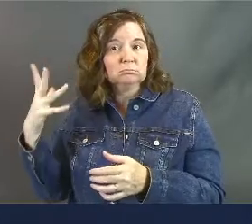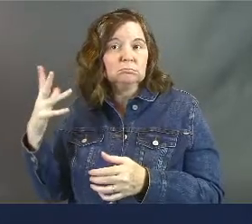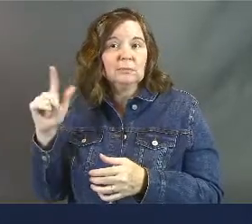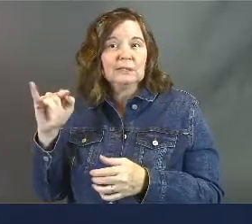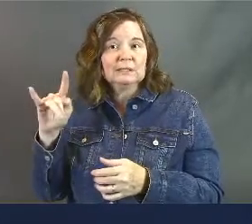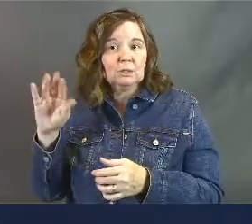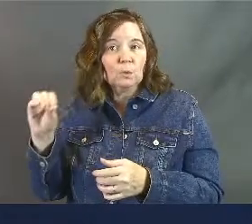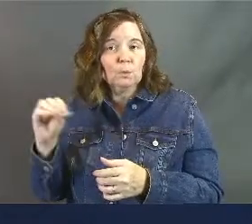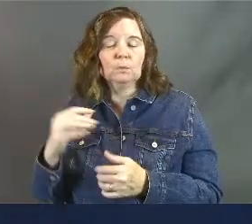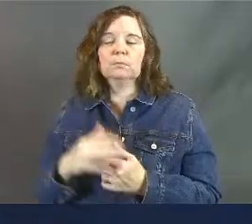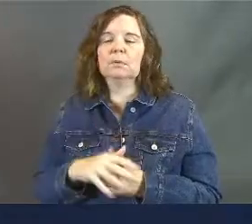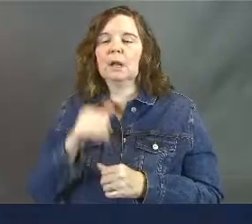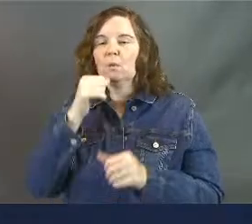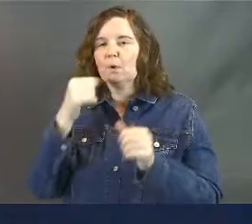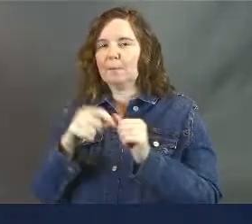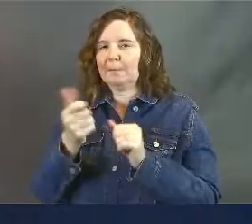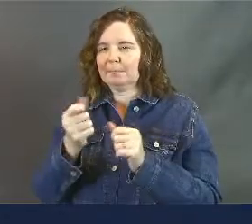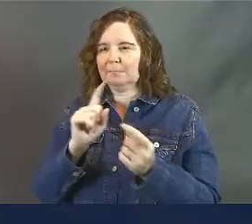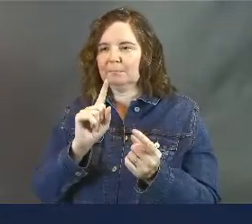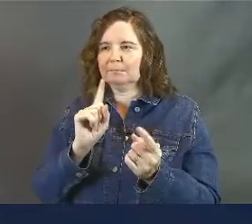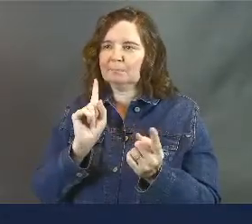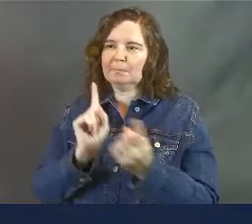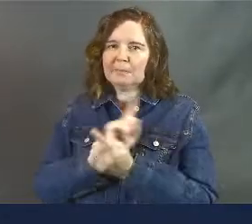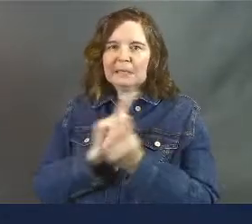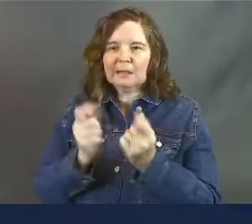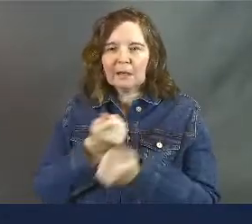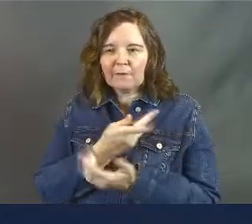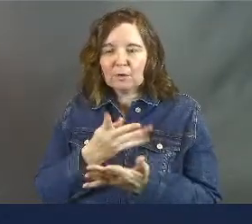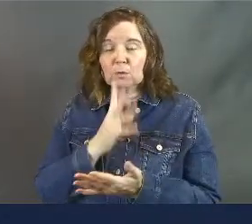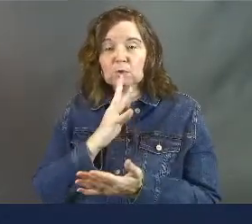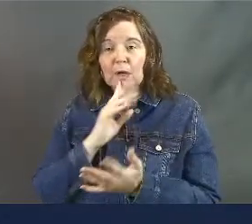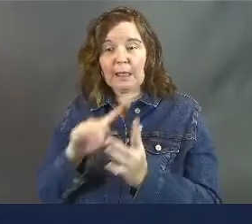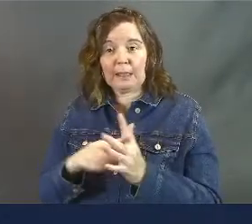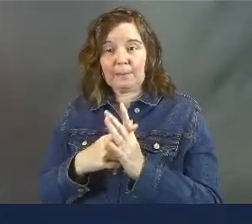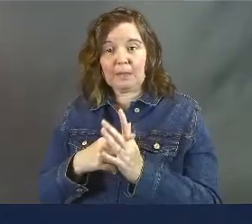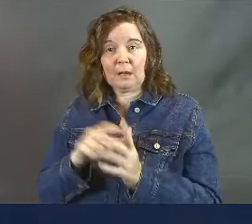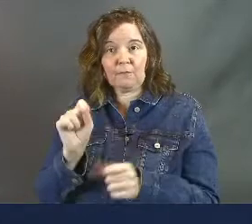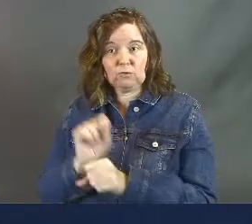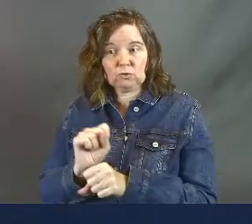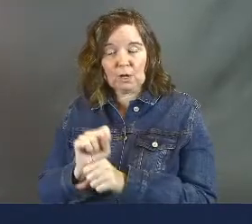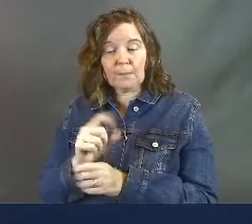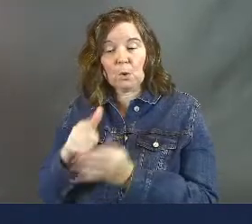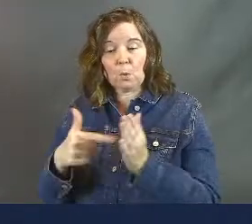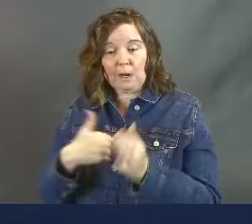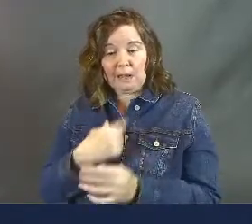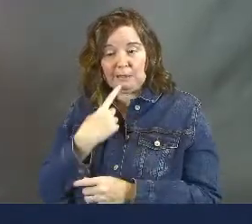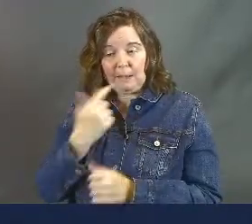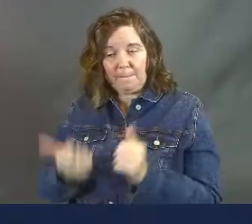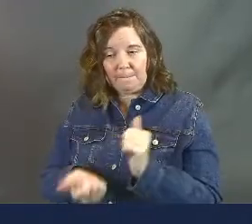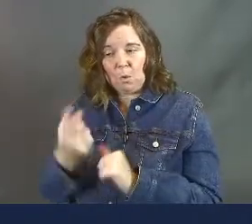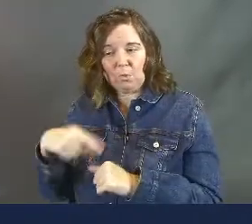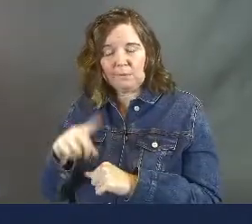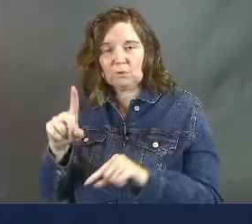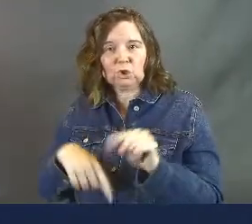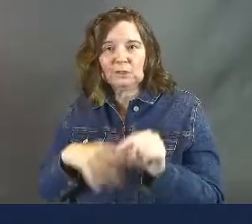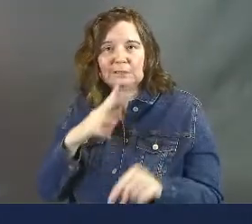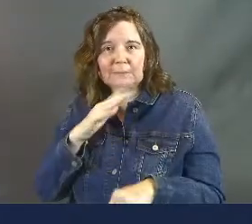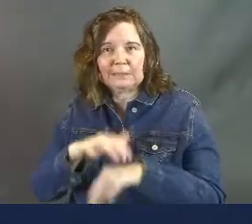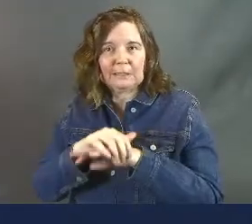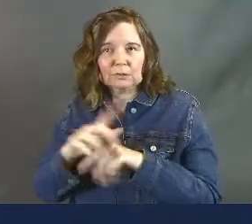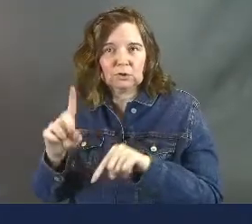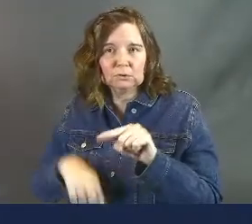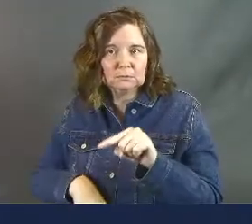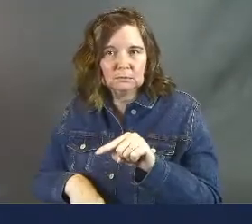And I remember meeting a few of them and talking to a few of them at the beginning of the job. And from what I could tell, most of them could not speak